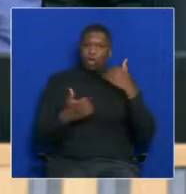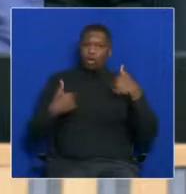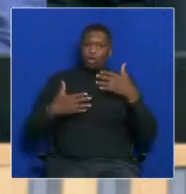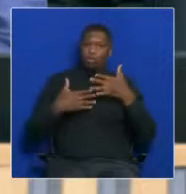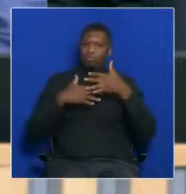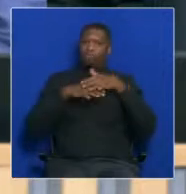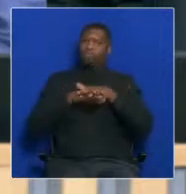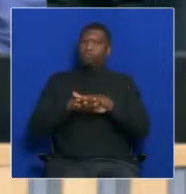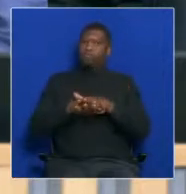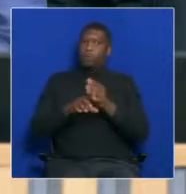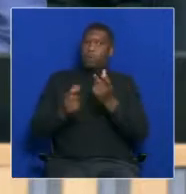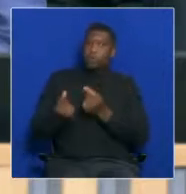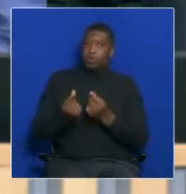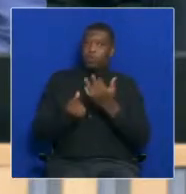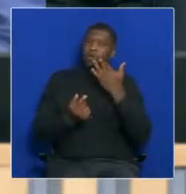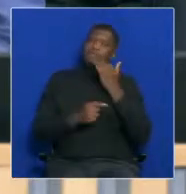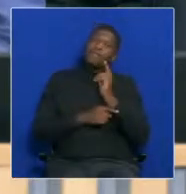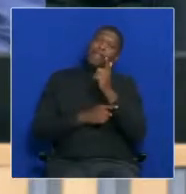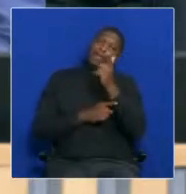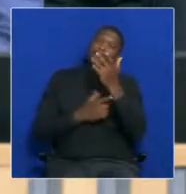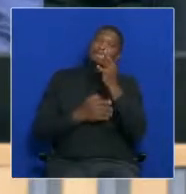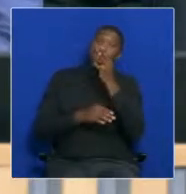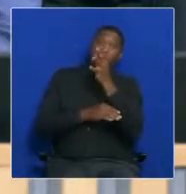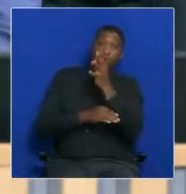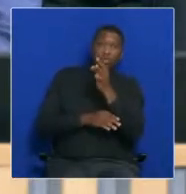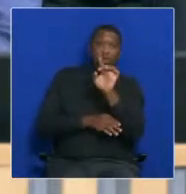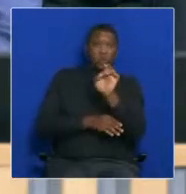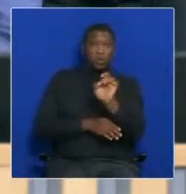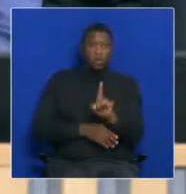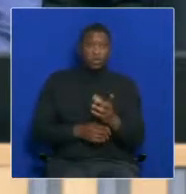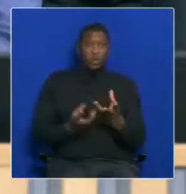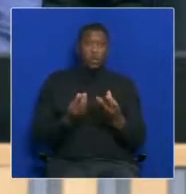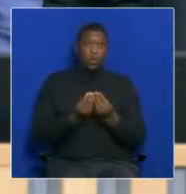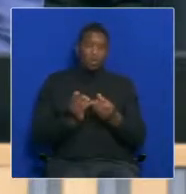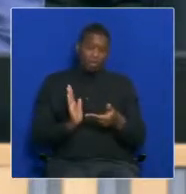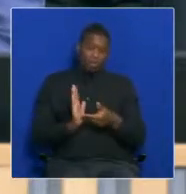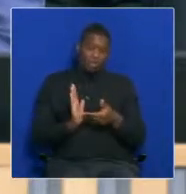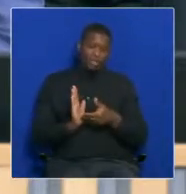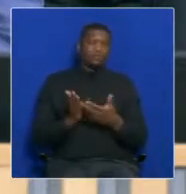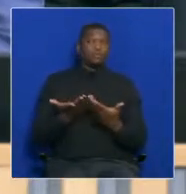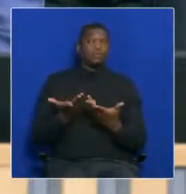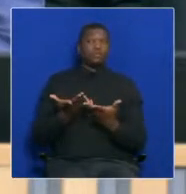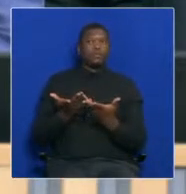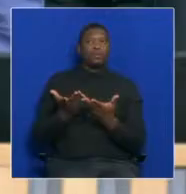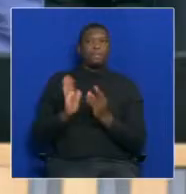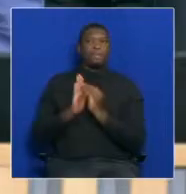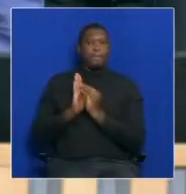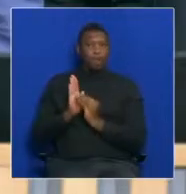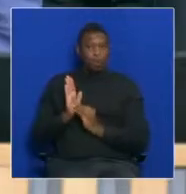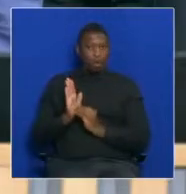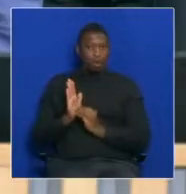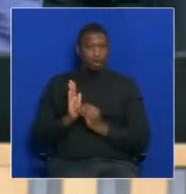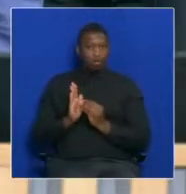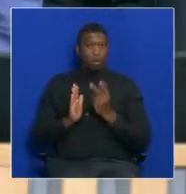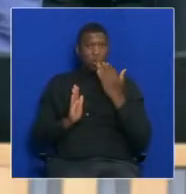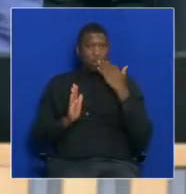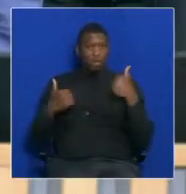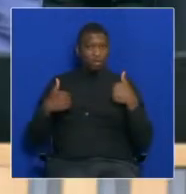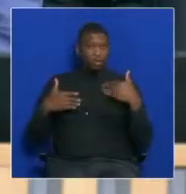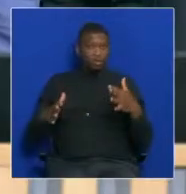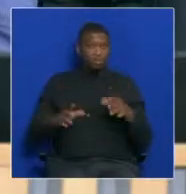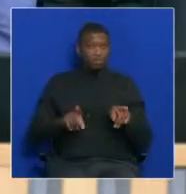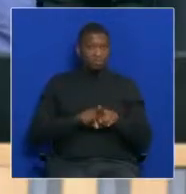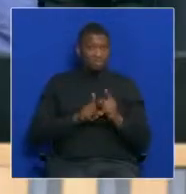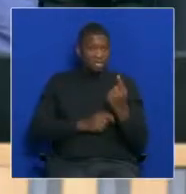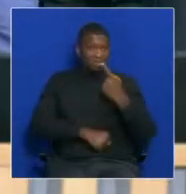Mm-hmm. So with this manual, what was the effective date? Did it take effect from the moment the two of you